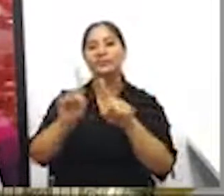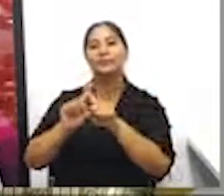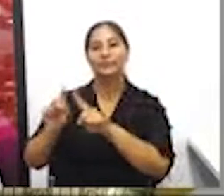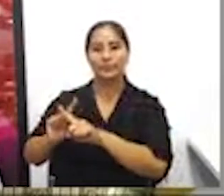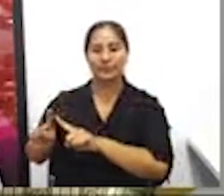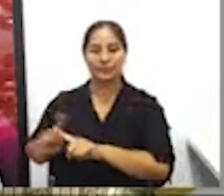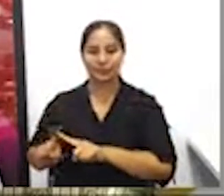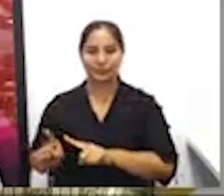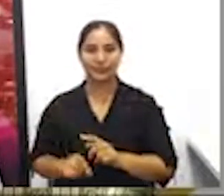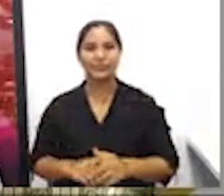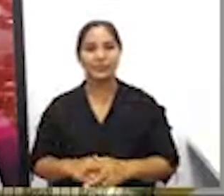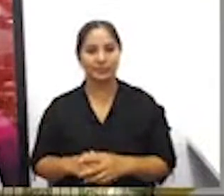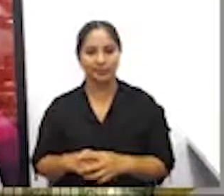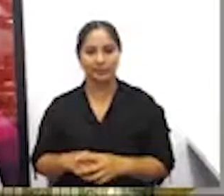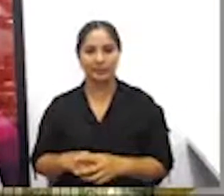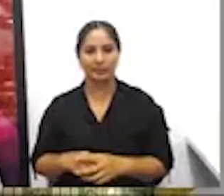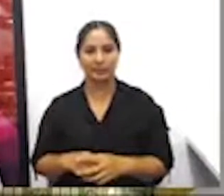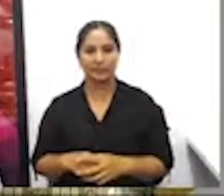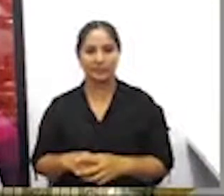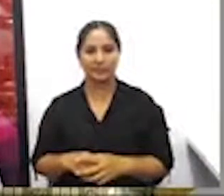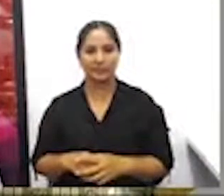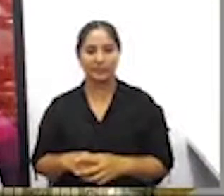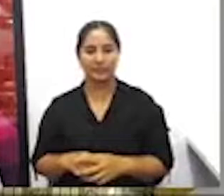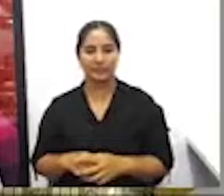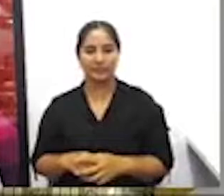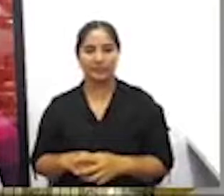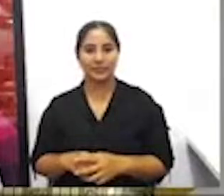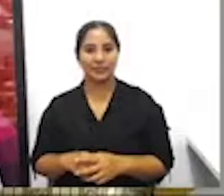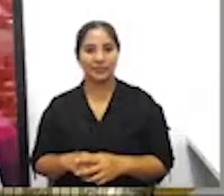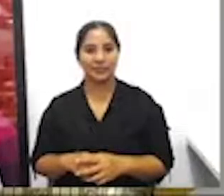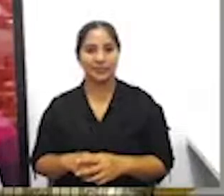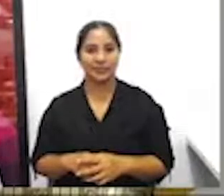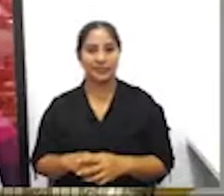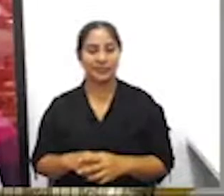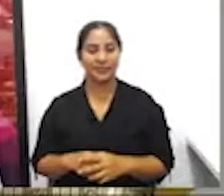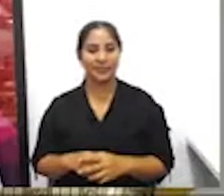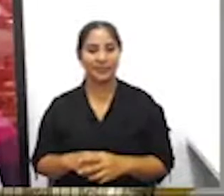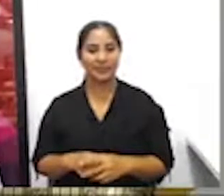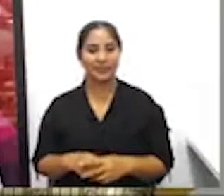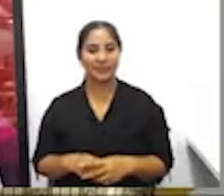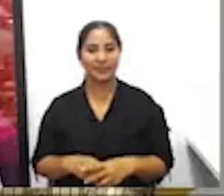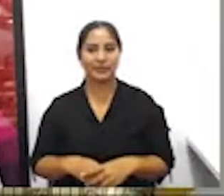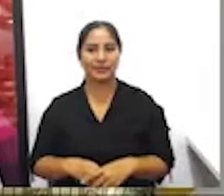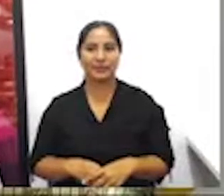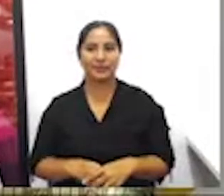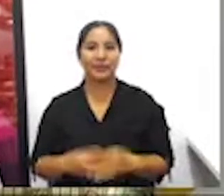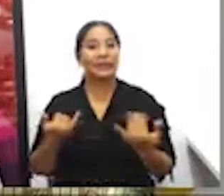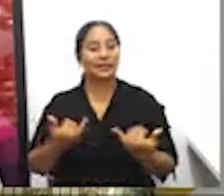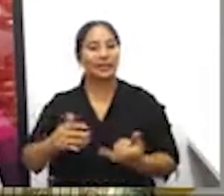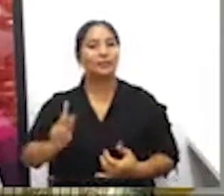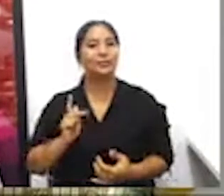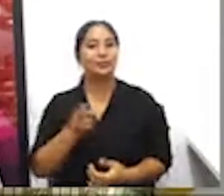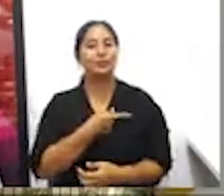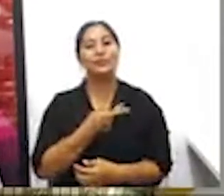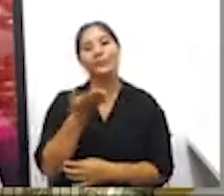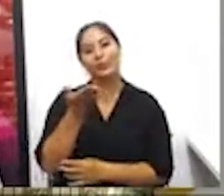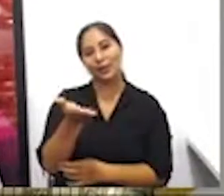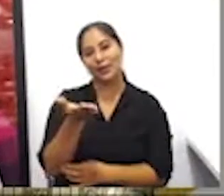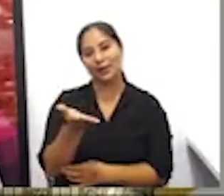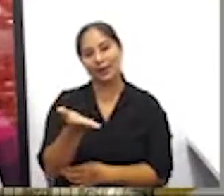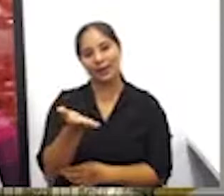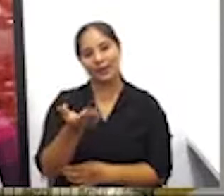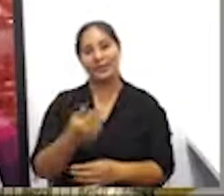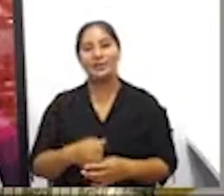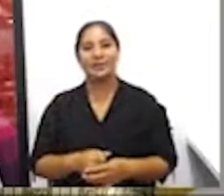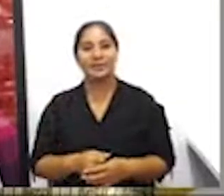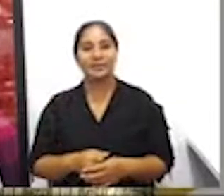turn into this room. No? So I will receive a question. We receive many outstanding questions beforehand, but